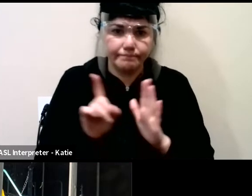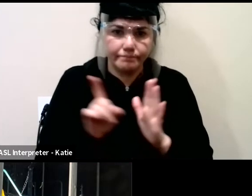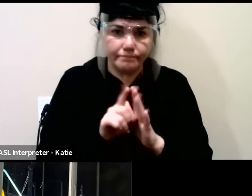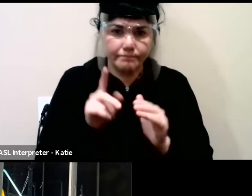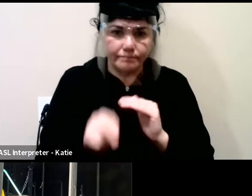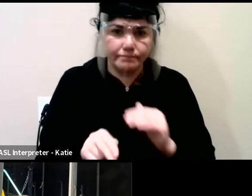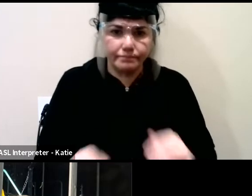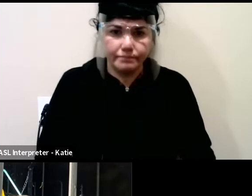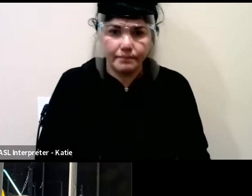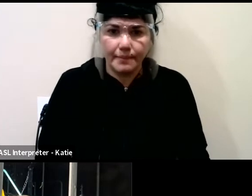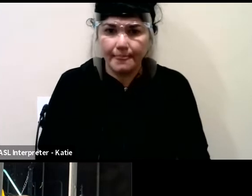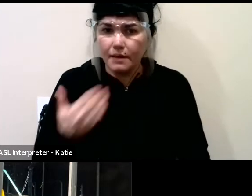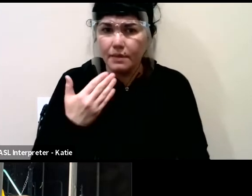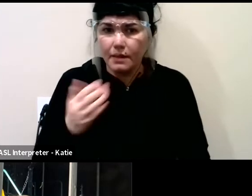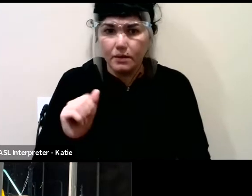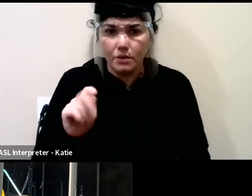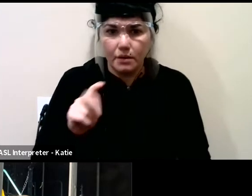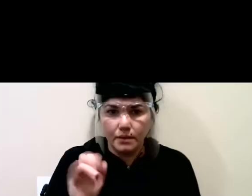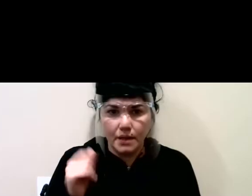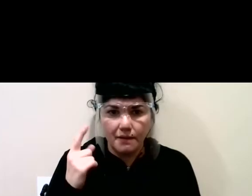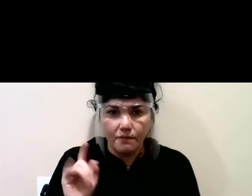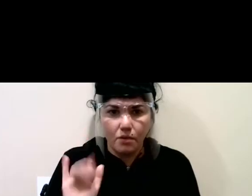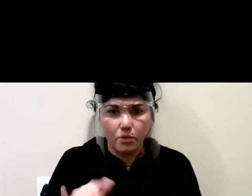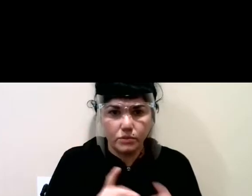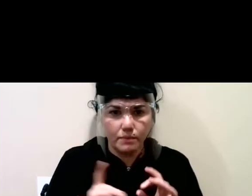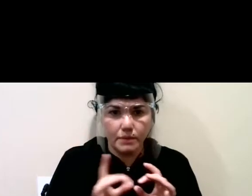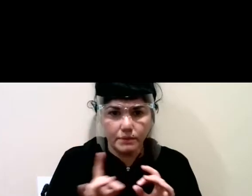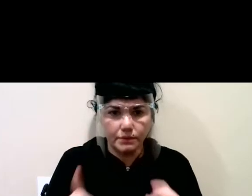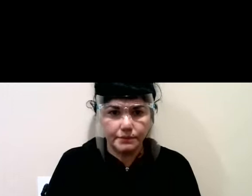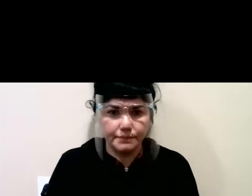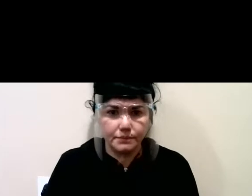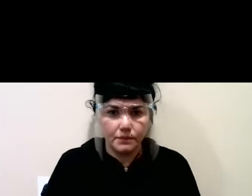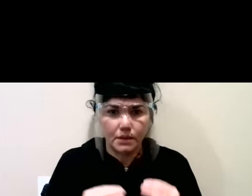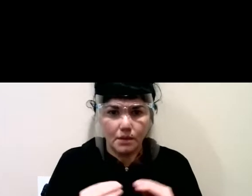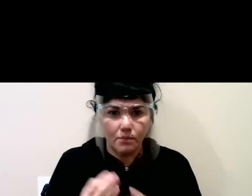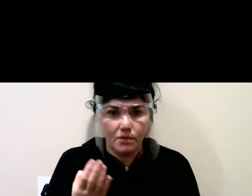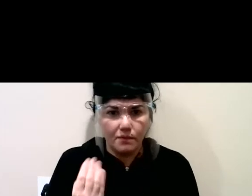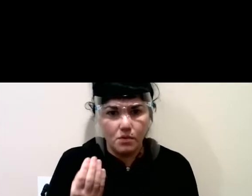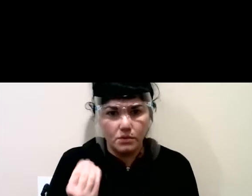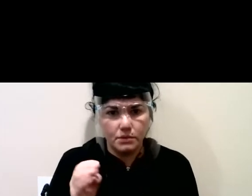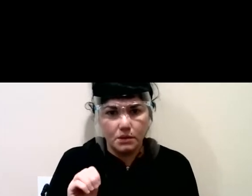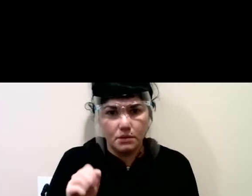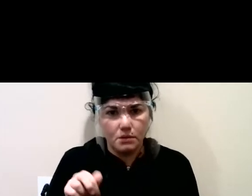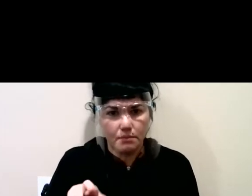thank you anthony for that remark those remarks um number 14 mark lemoine